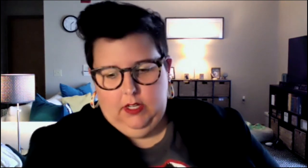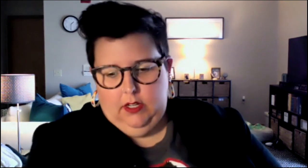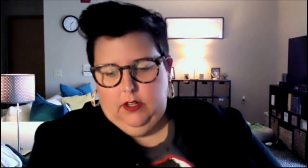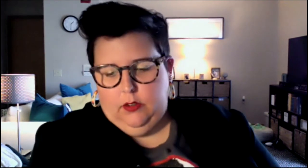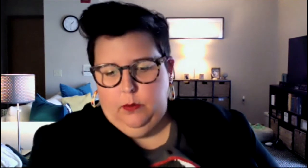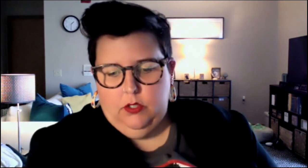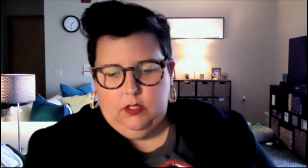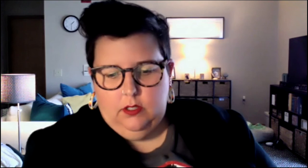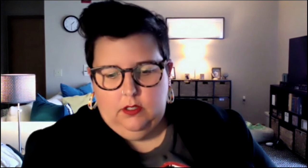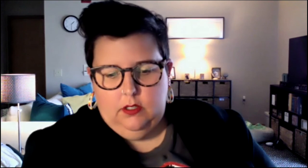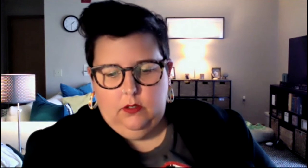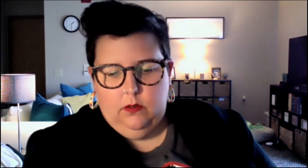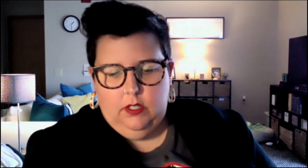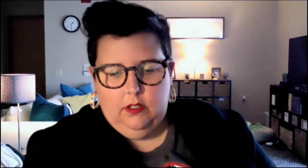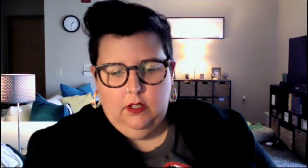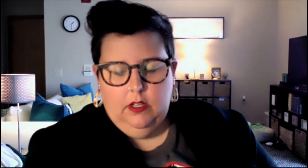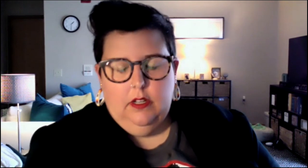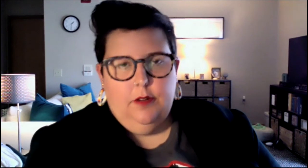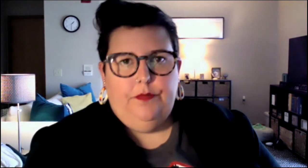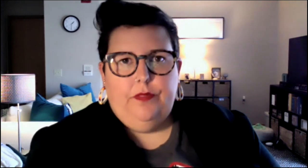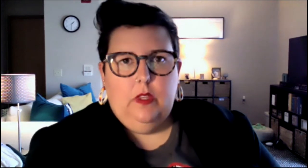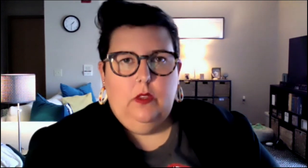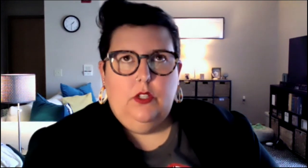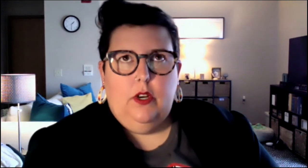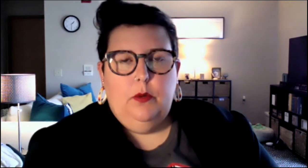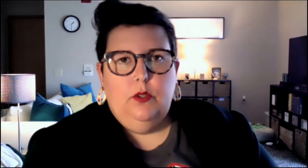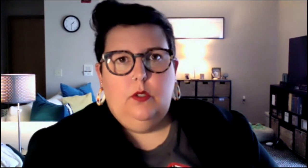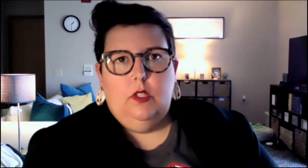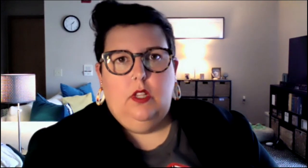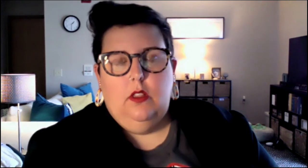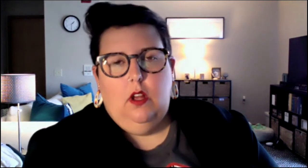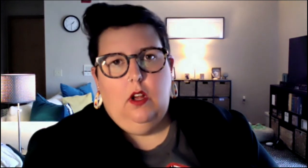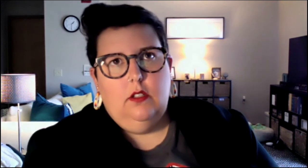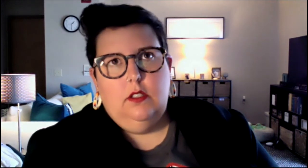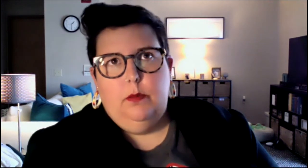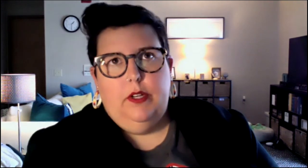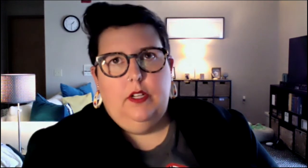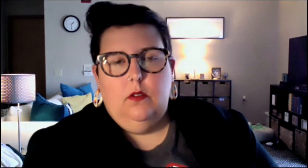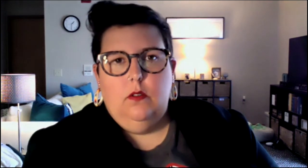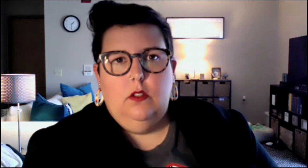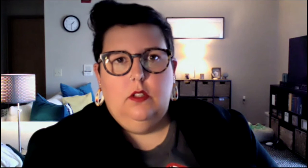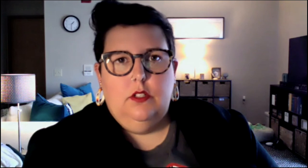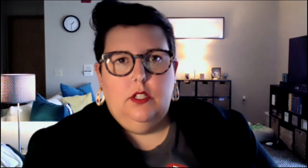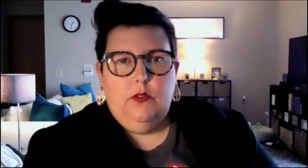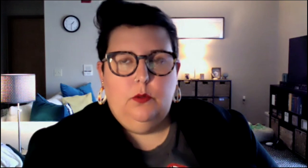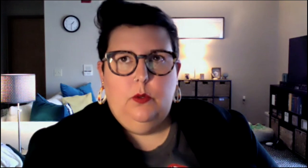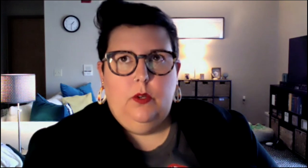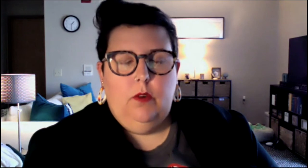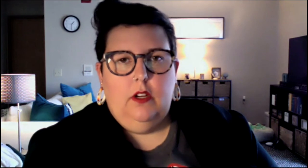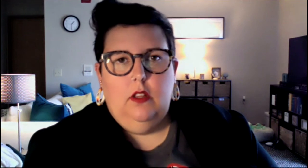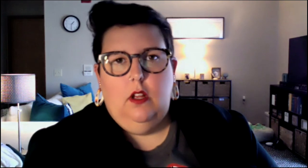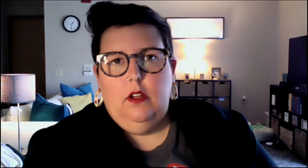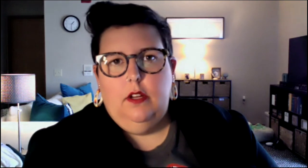my area, criminal justice, you know, they try to produce like laws, but you know, there's a difference